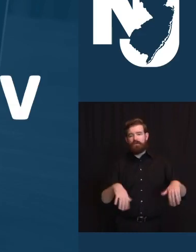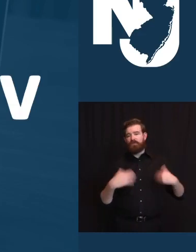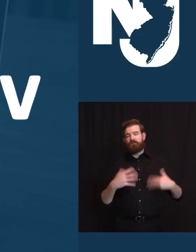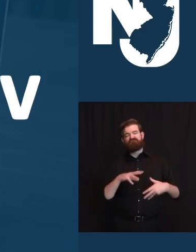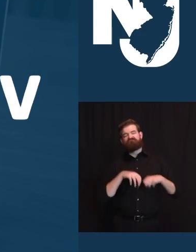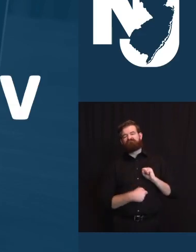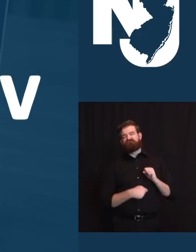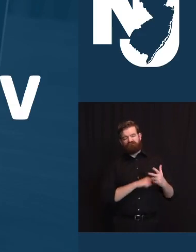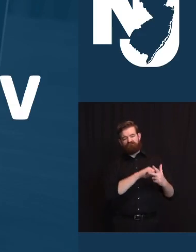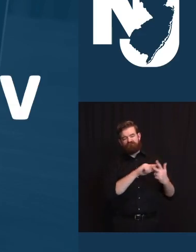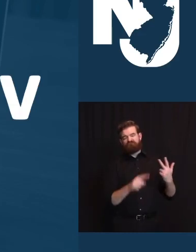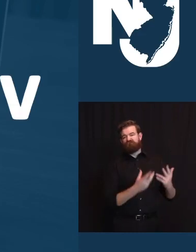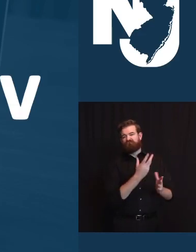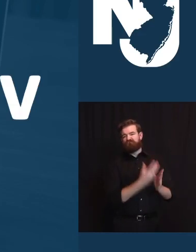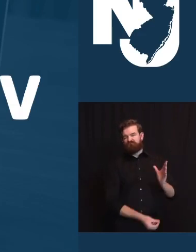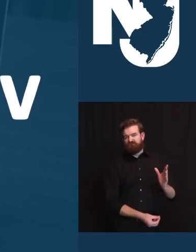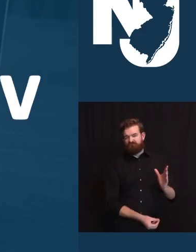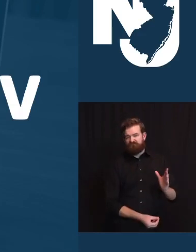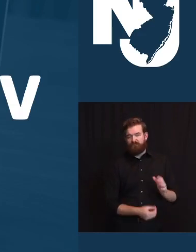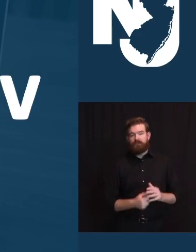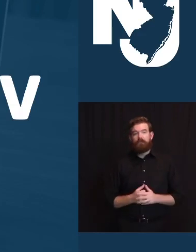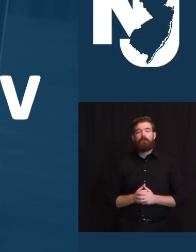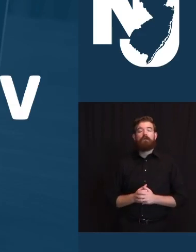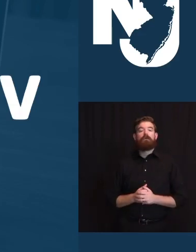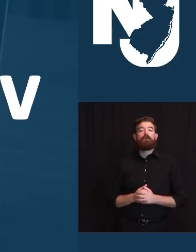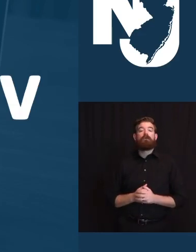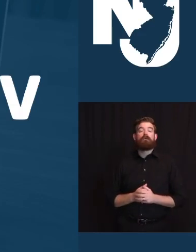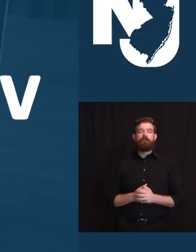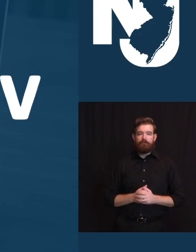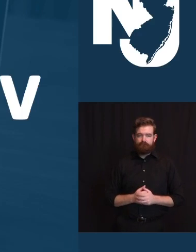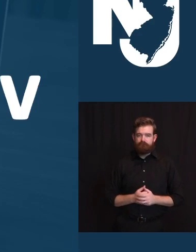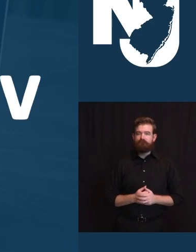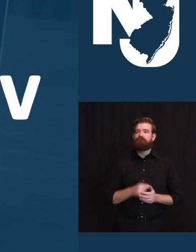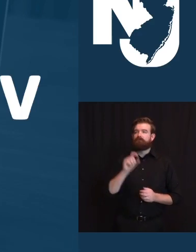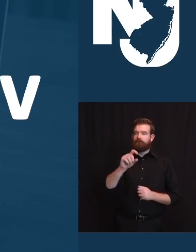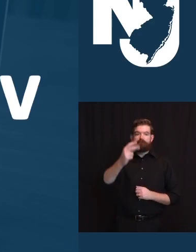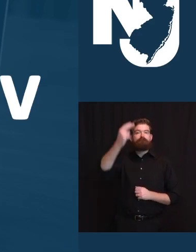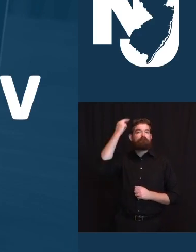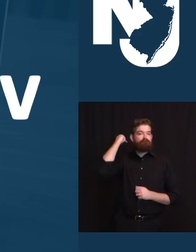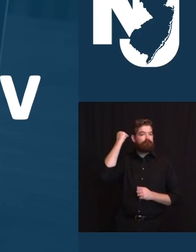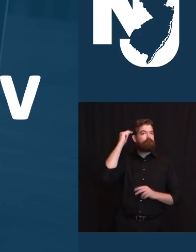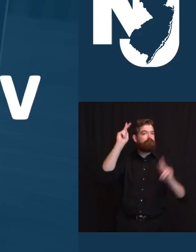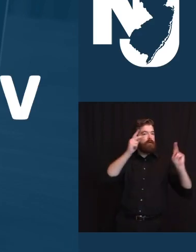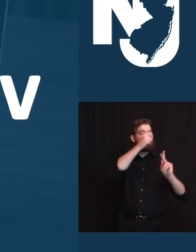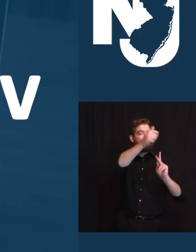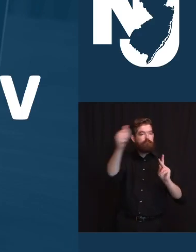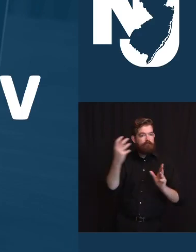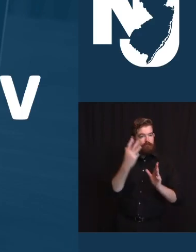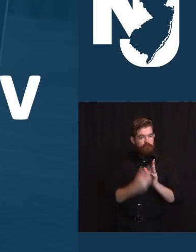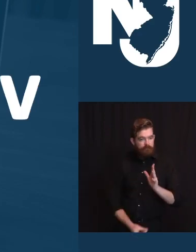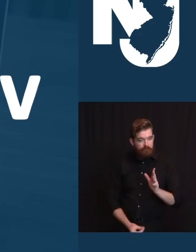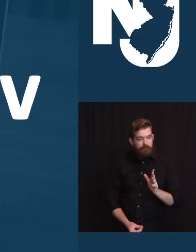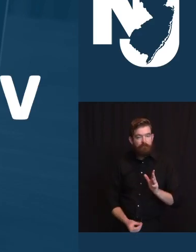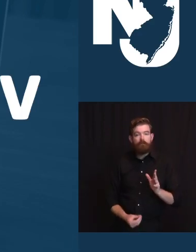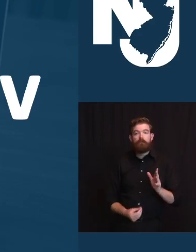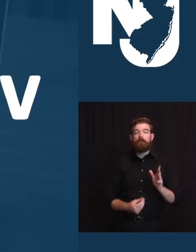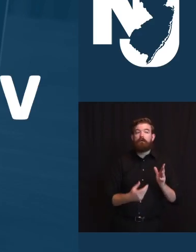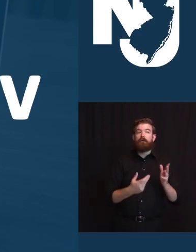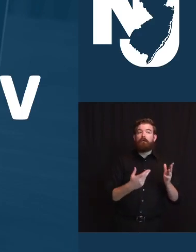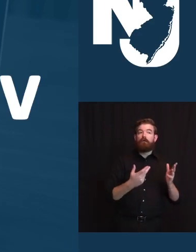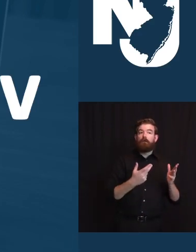and reflect on the lives we have lost, those who have honored here and the many more we haven't yet gotten to. Again, I'll